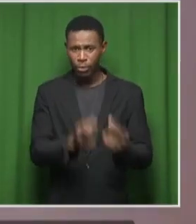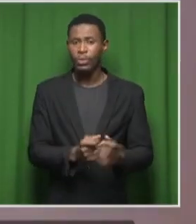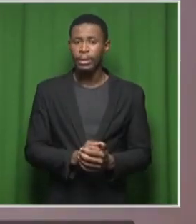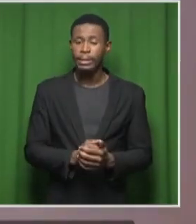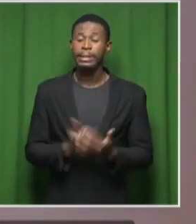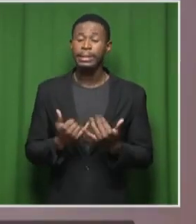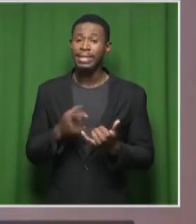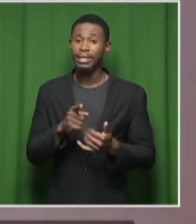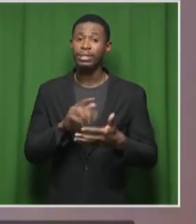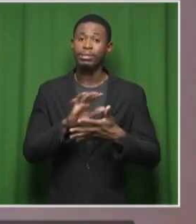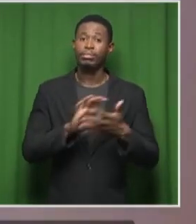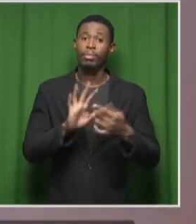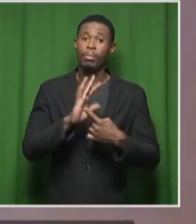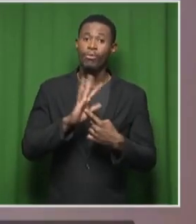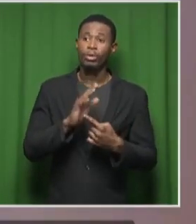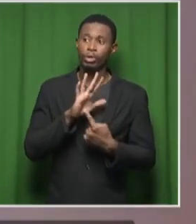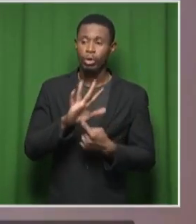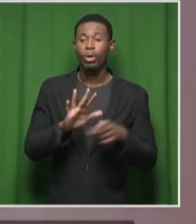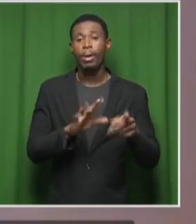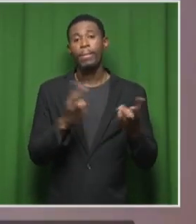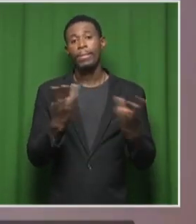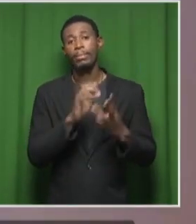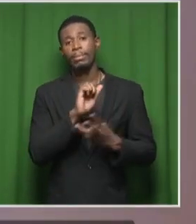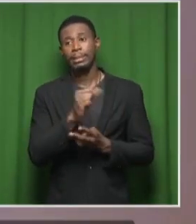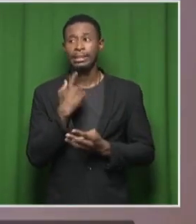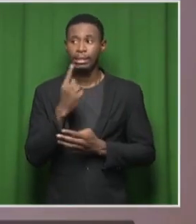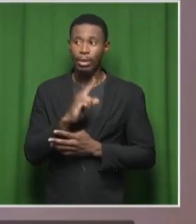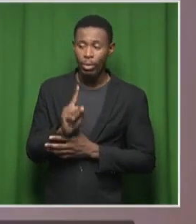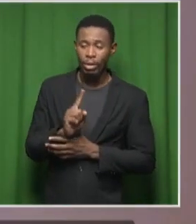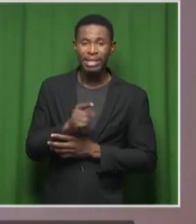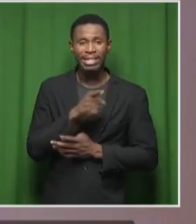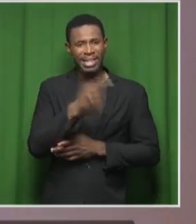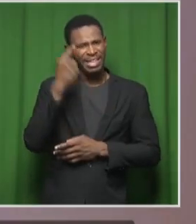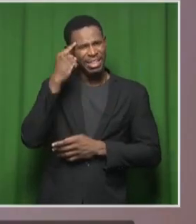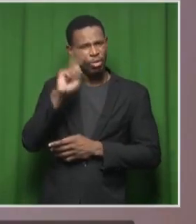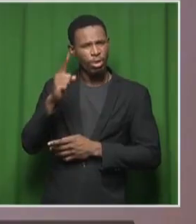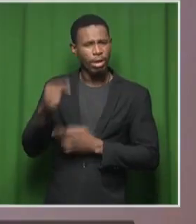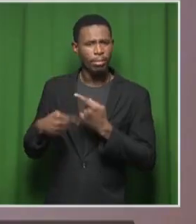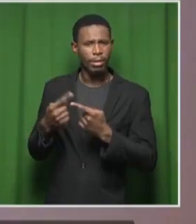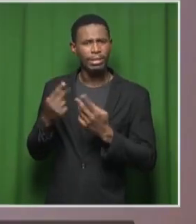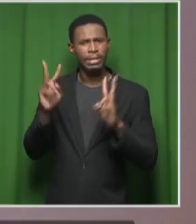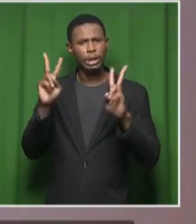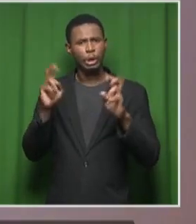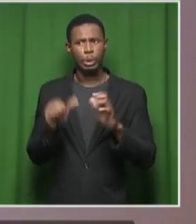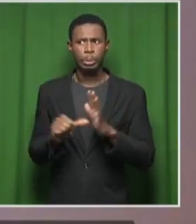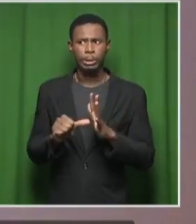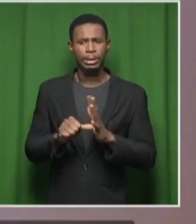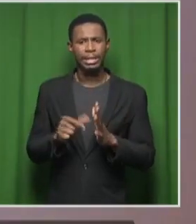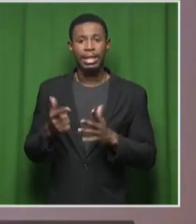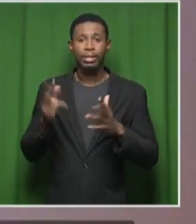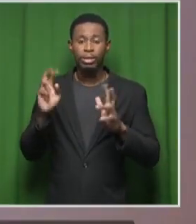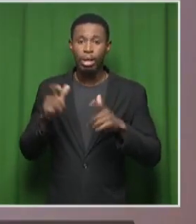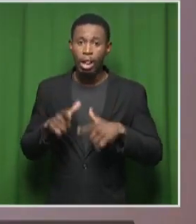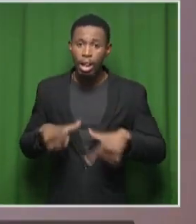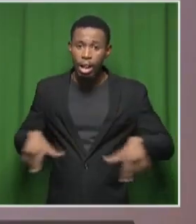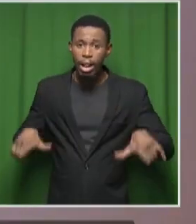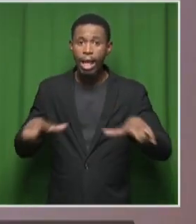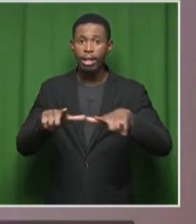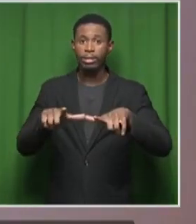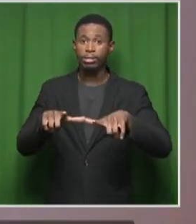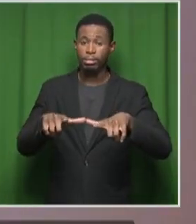Uma Katrina and her people have to say. Okay. What do they think about our pressing topical issues? All the right. Land question,